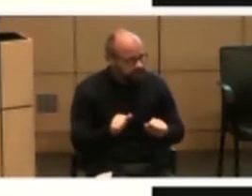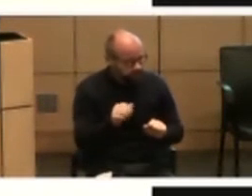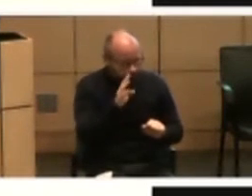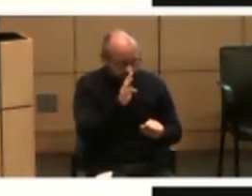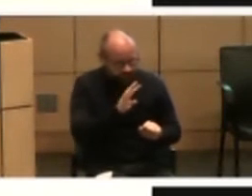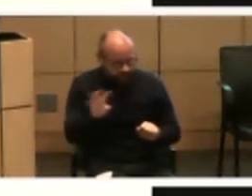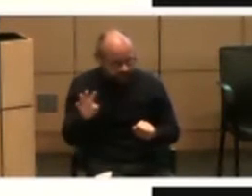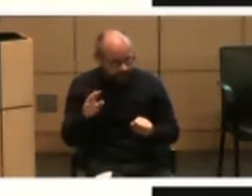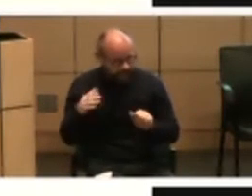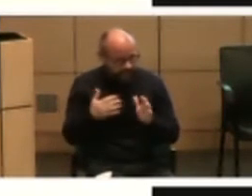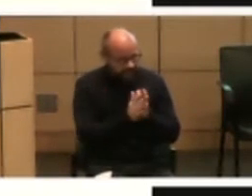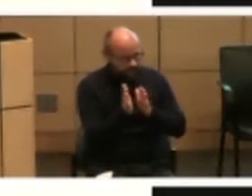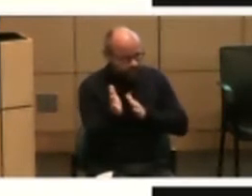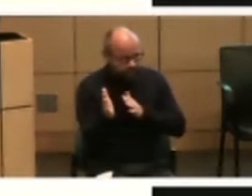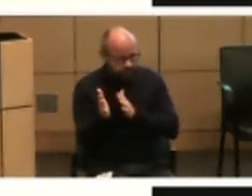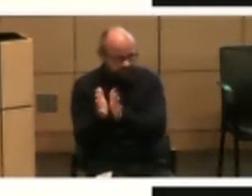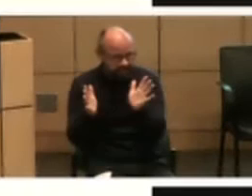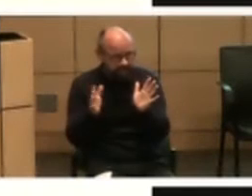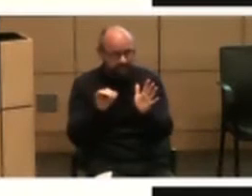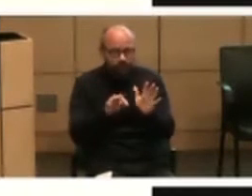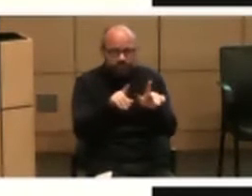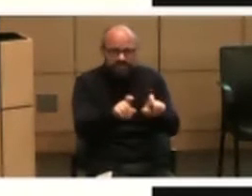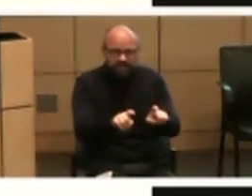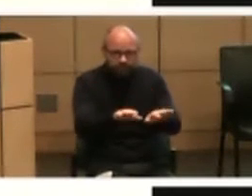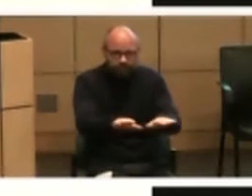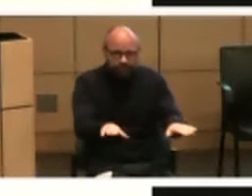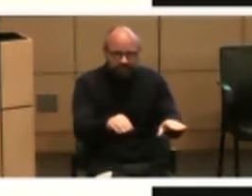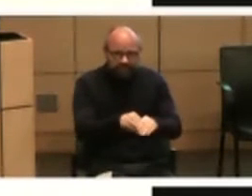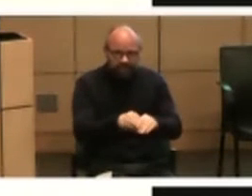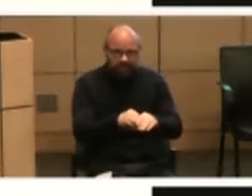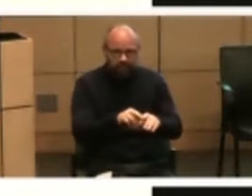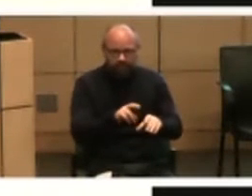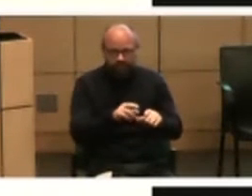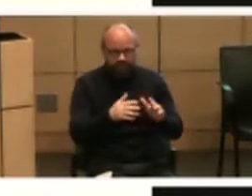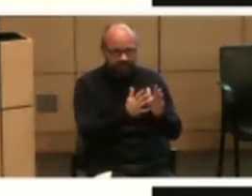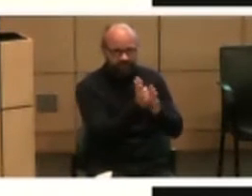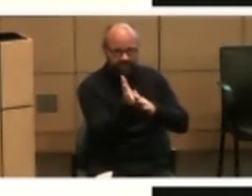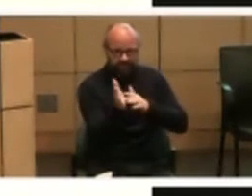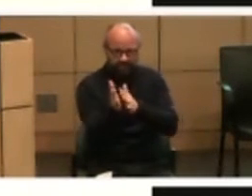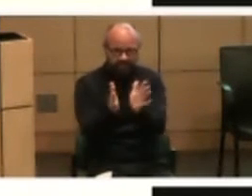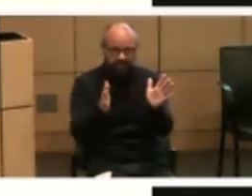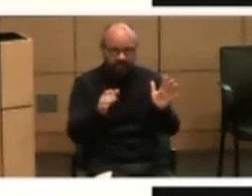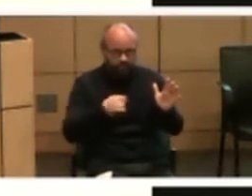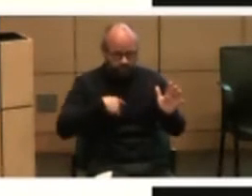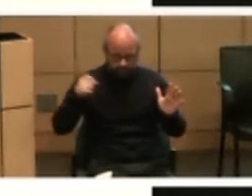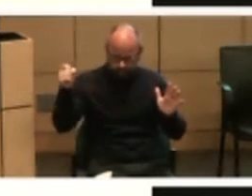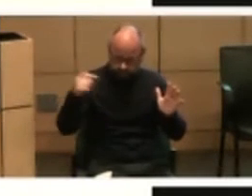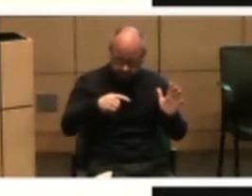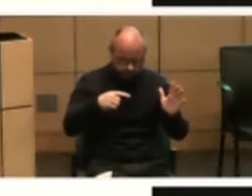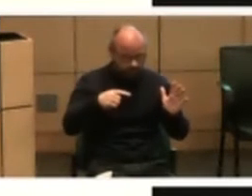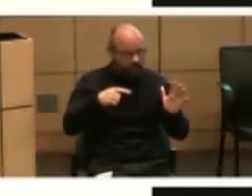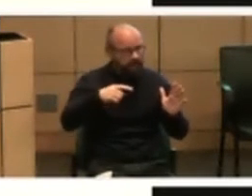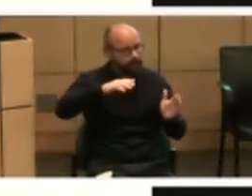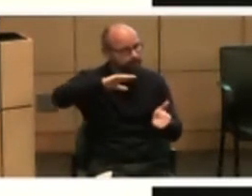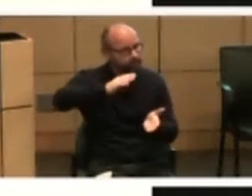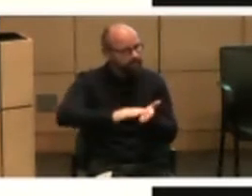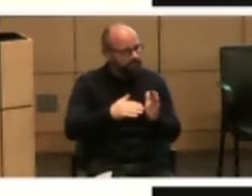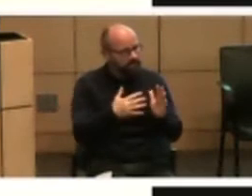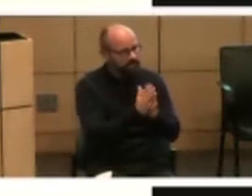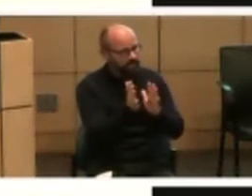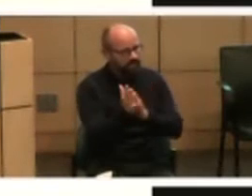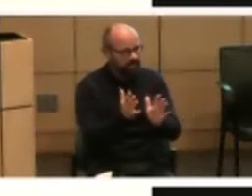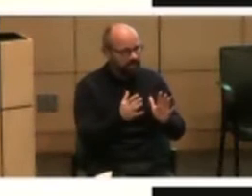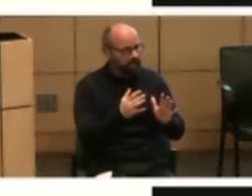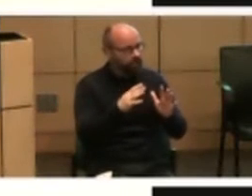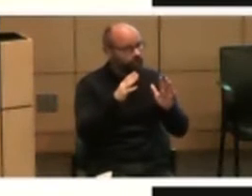when you test children in reverberation, so if you play a background sound and you add or manipulate reverberation, children kind of fall apart more than